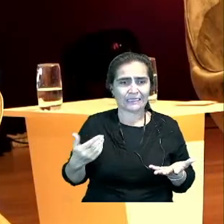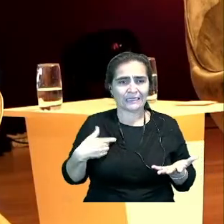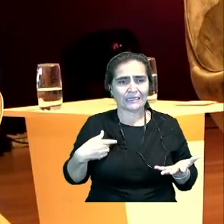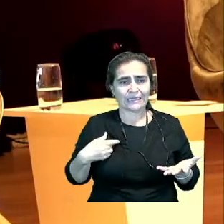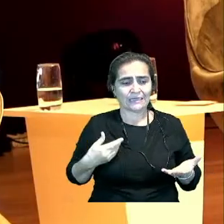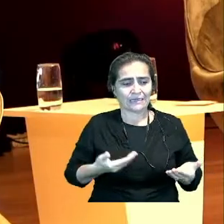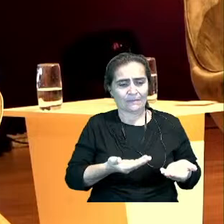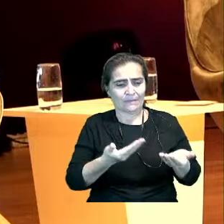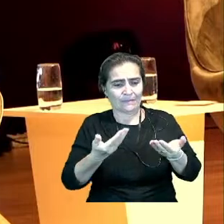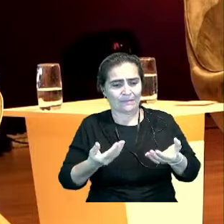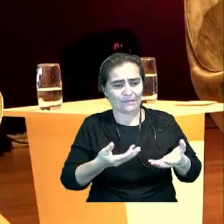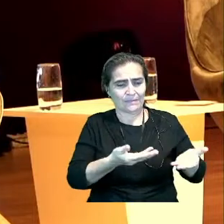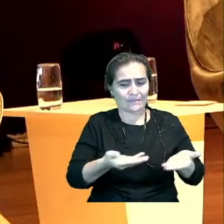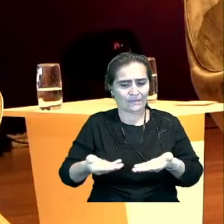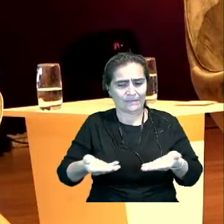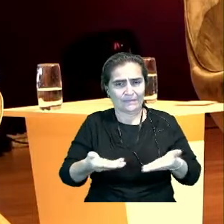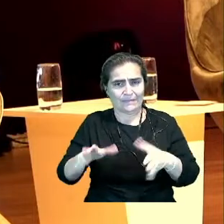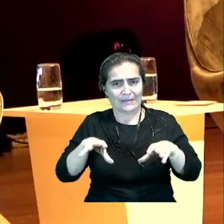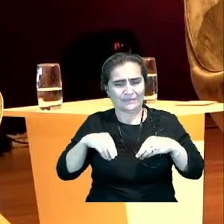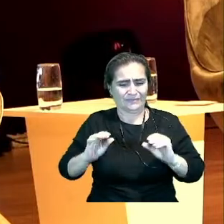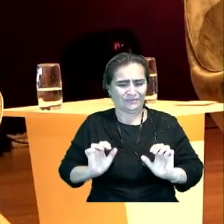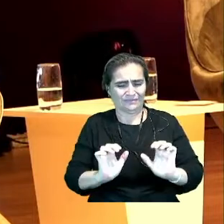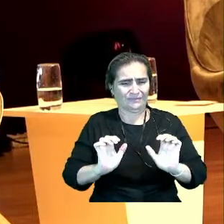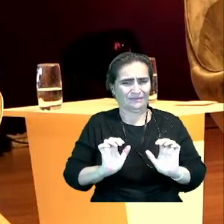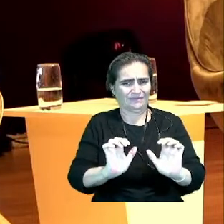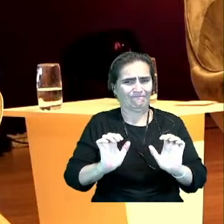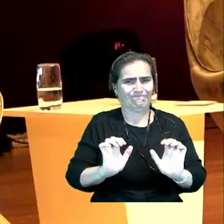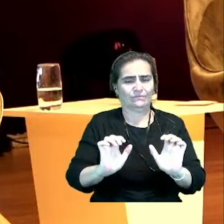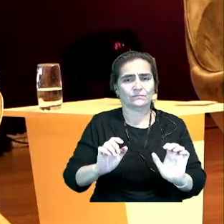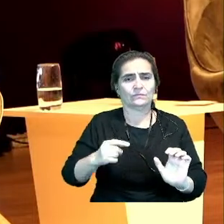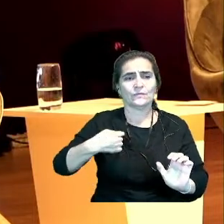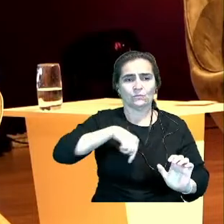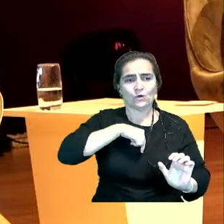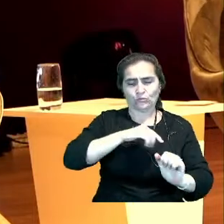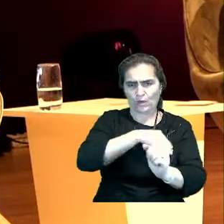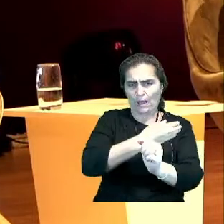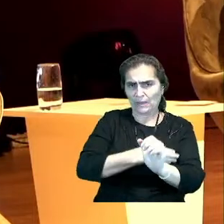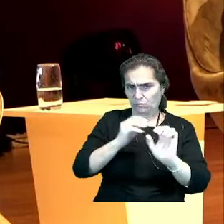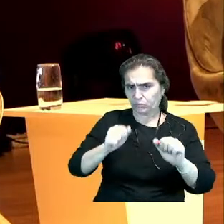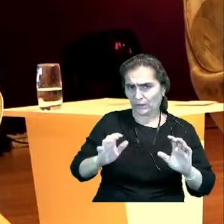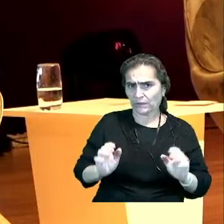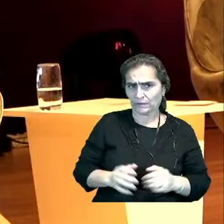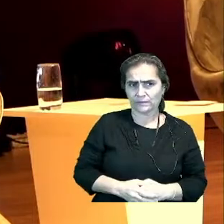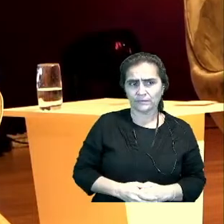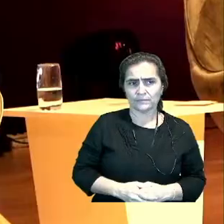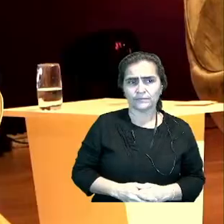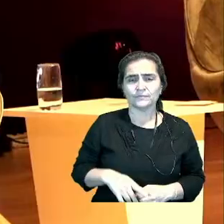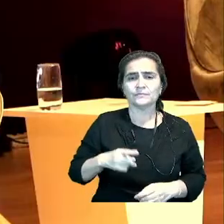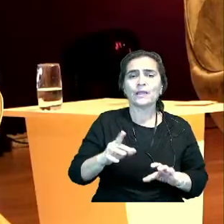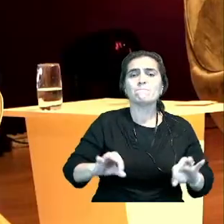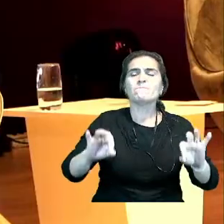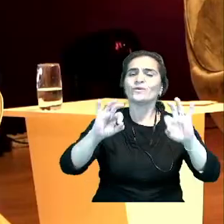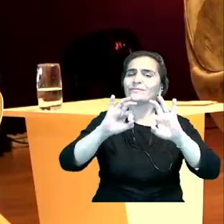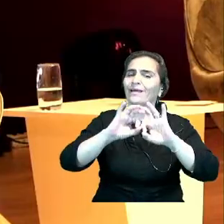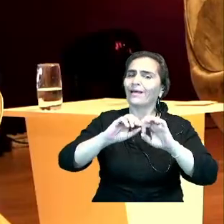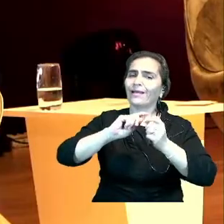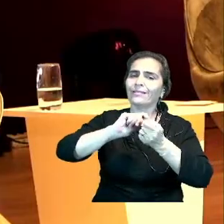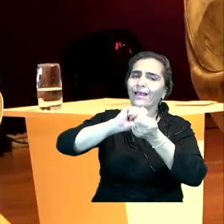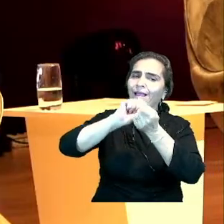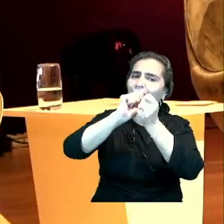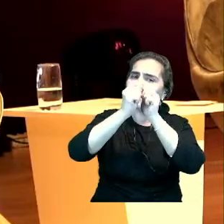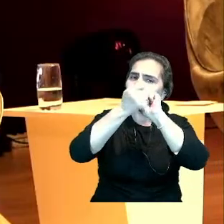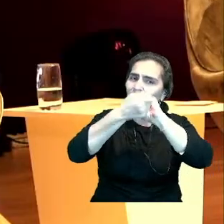getting kicked out of. And we have in our hands the magic and the capacity to make them our own. We can